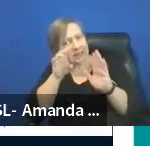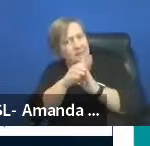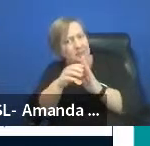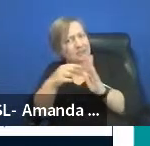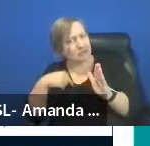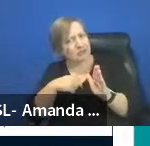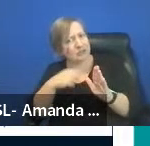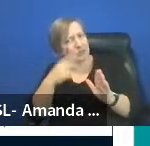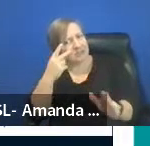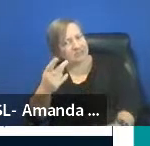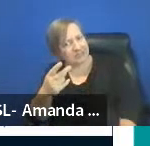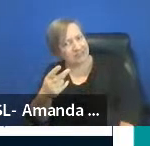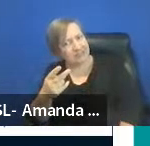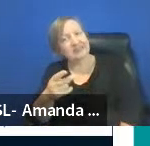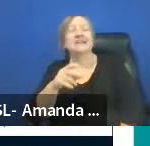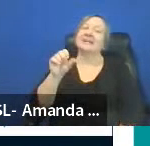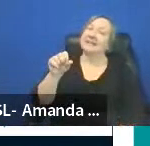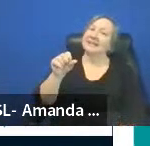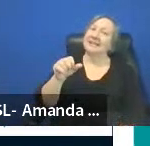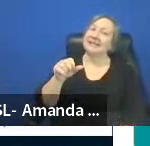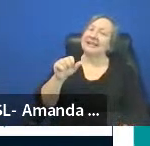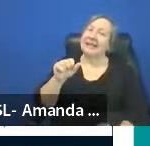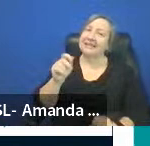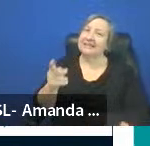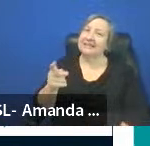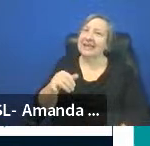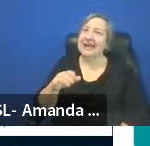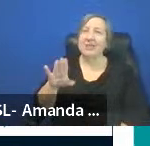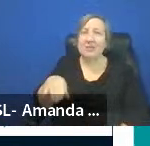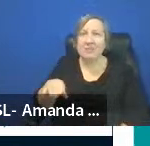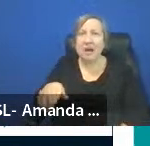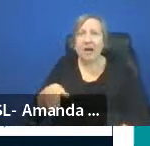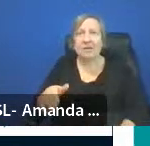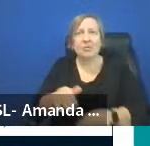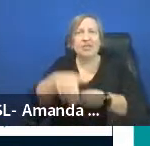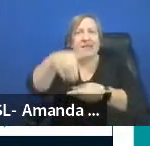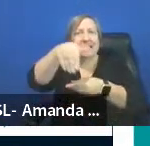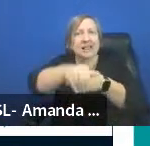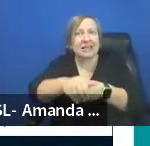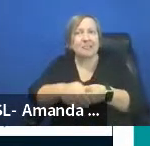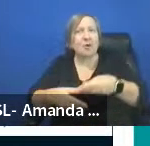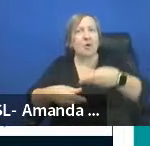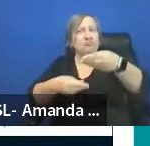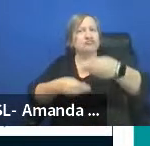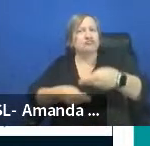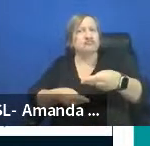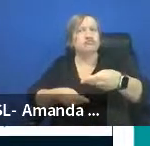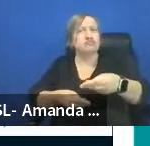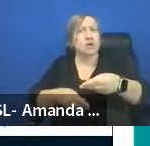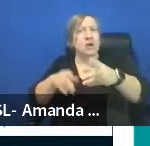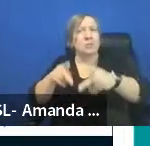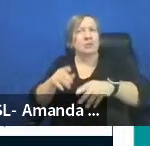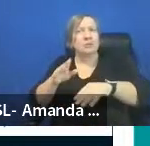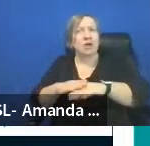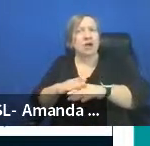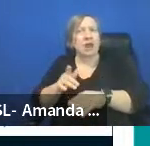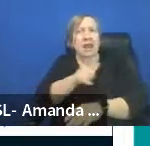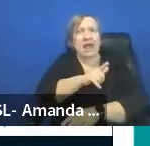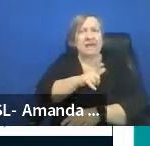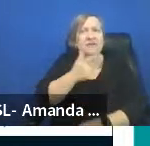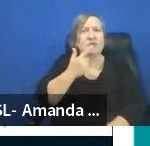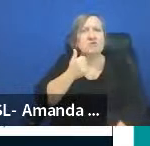at? Yes, I am. Bottom, holding a clipboard, and there's a person to your left in